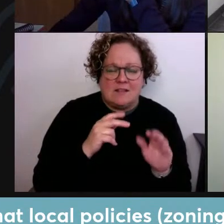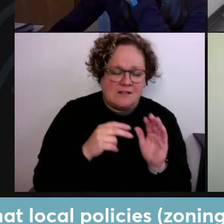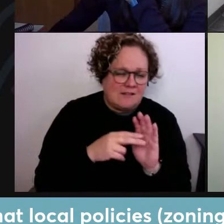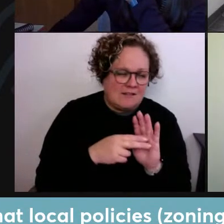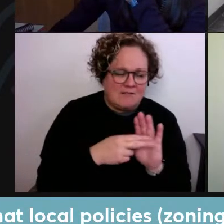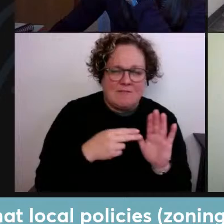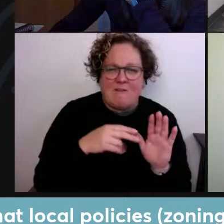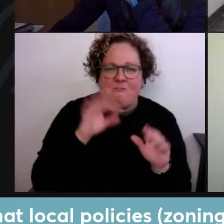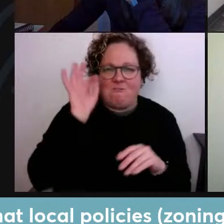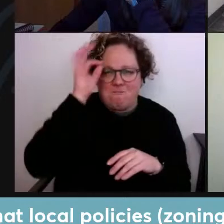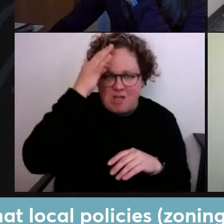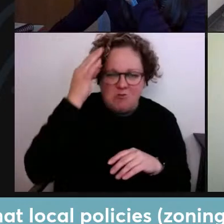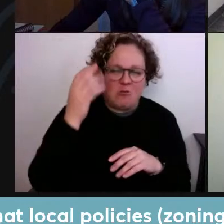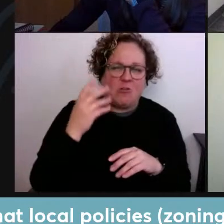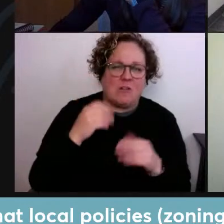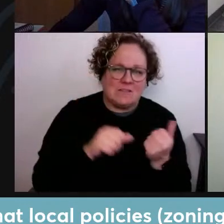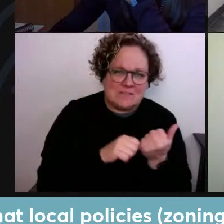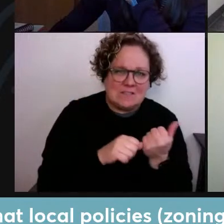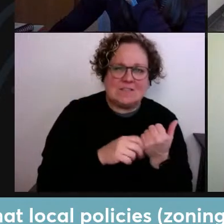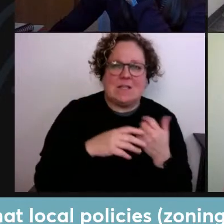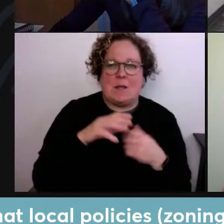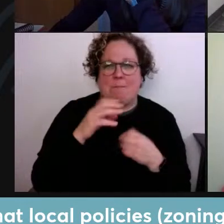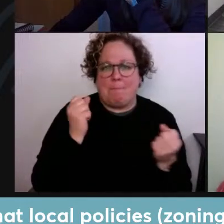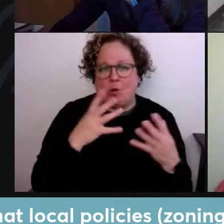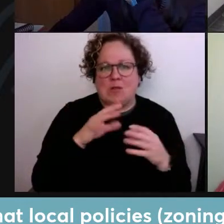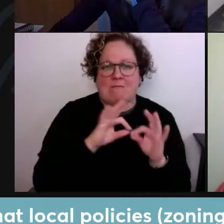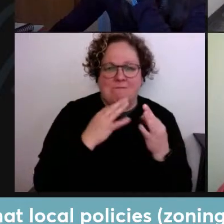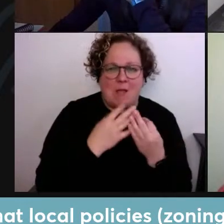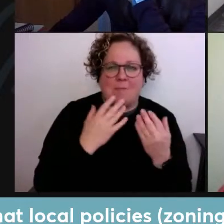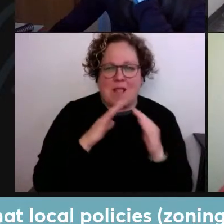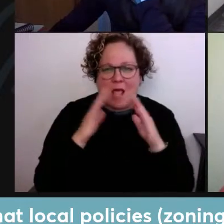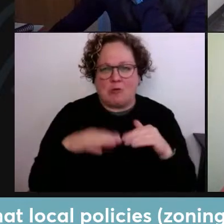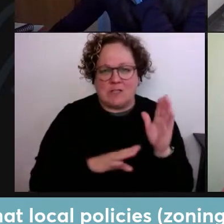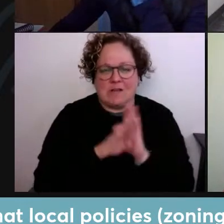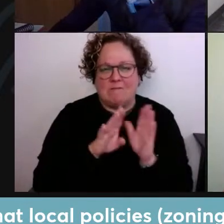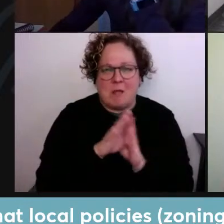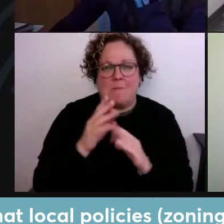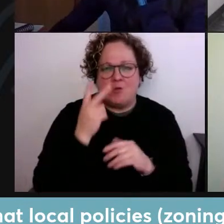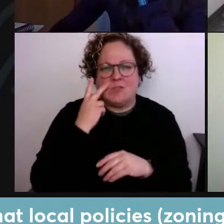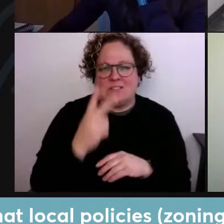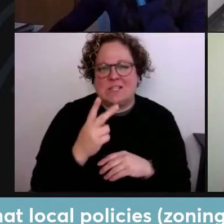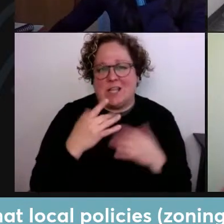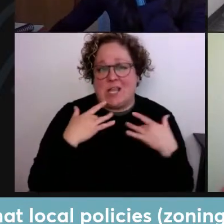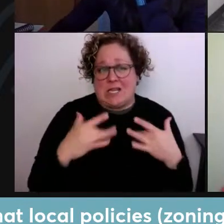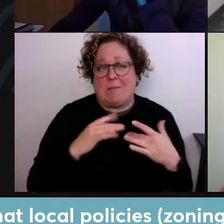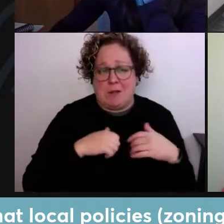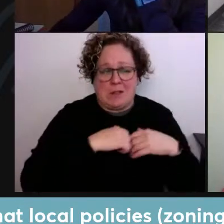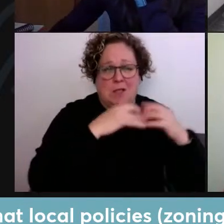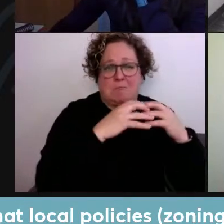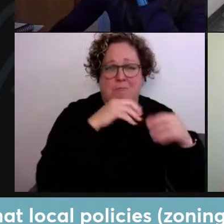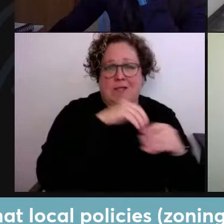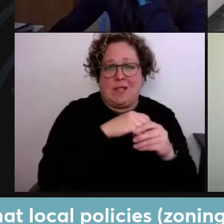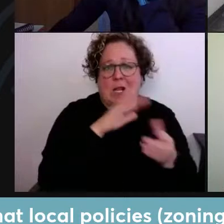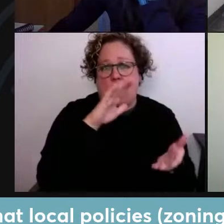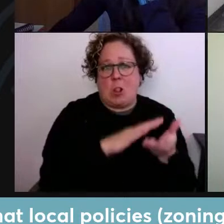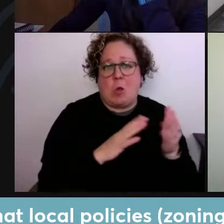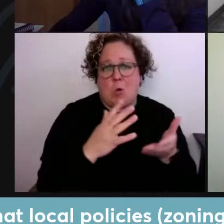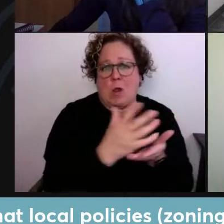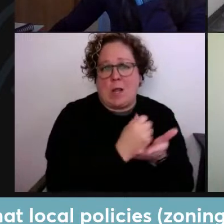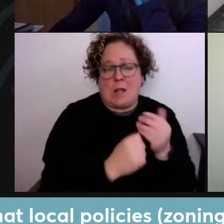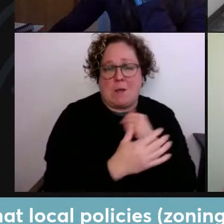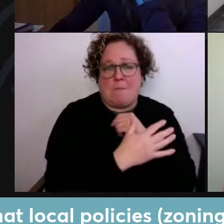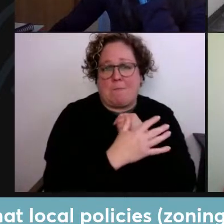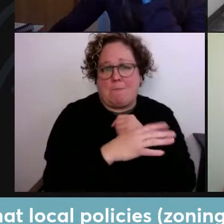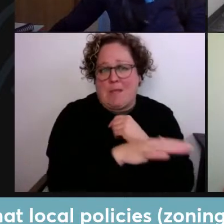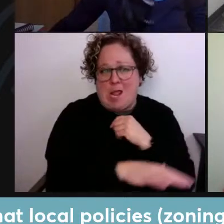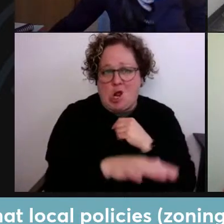multifamily housing developments, you see that they are concentrated in low income areas. And there's some benefit to that, that they